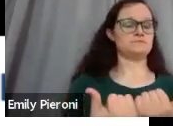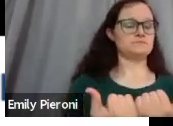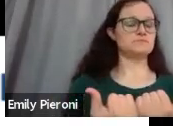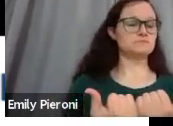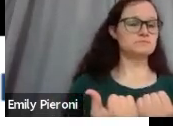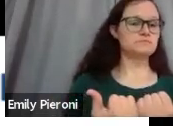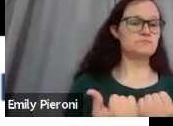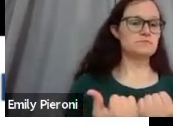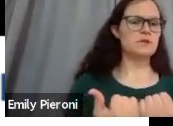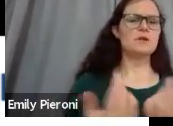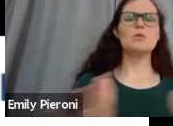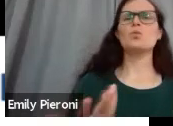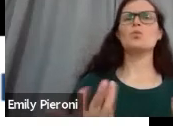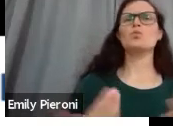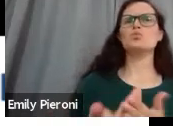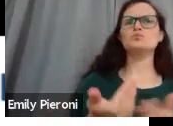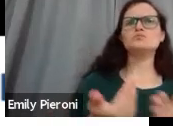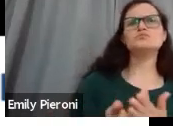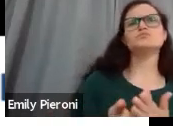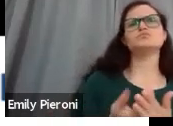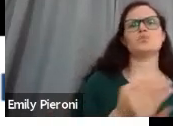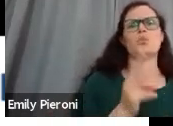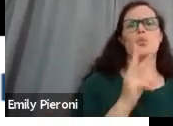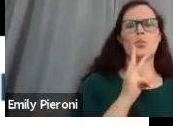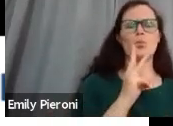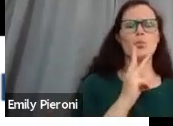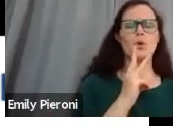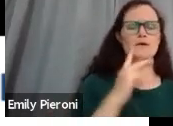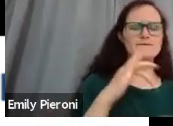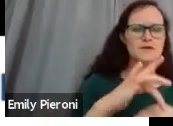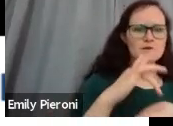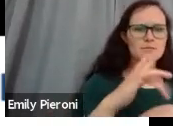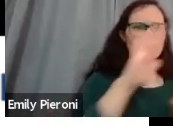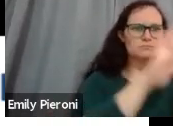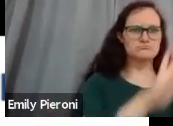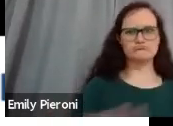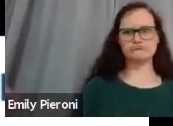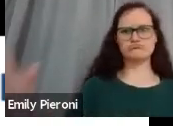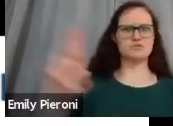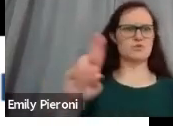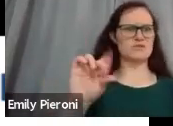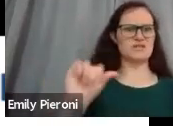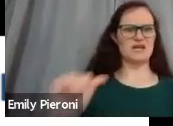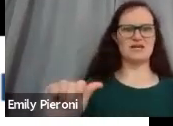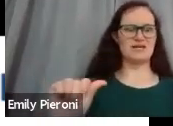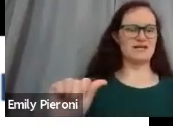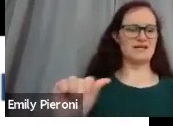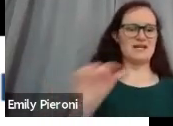freshwater availability across the United States, you can see that it's just not the